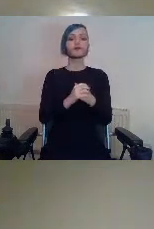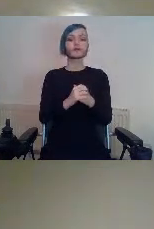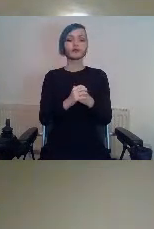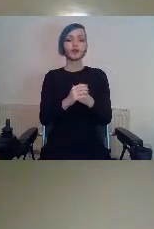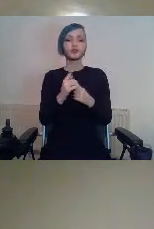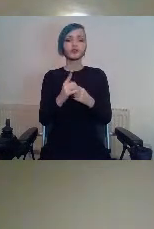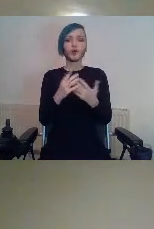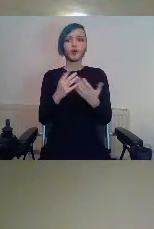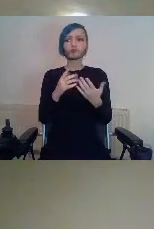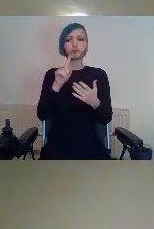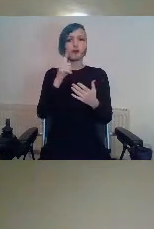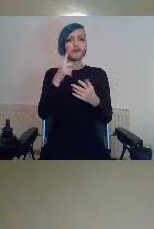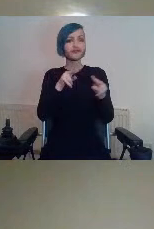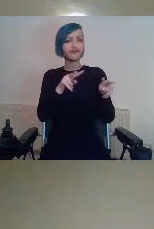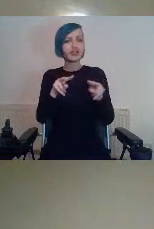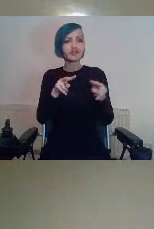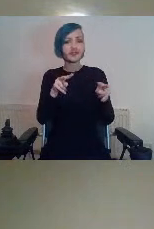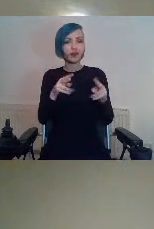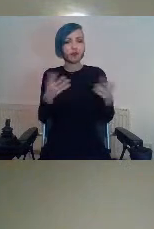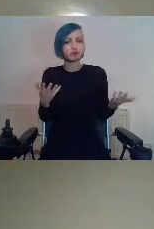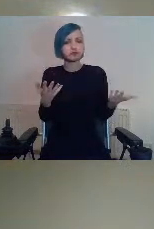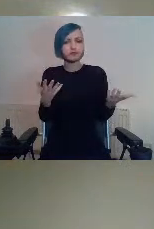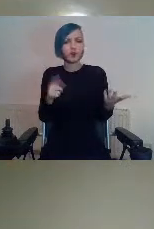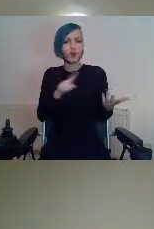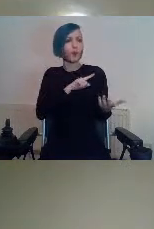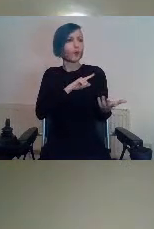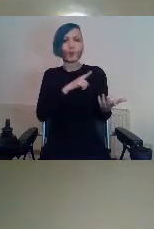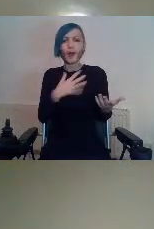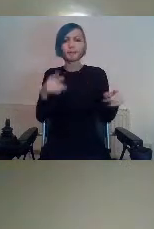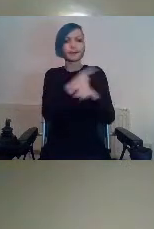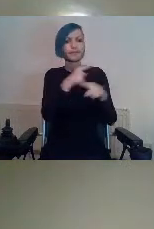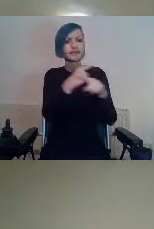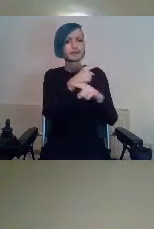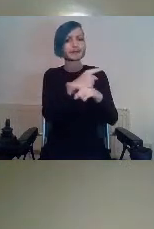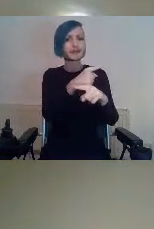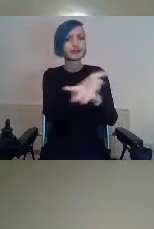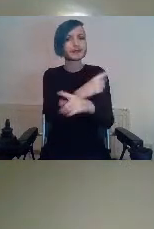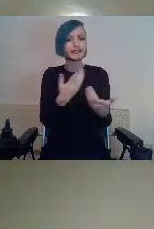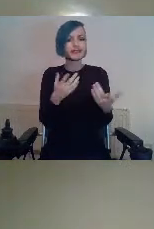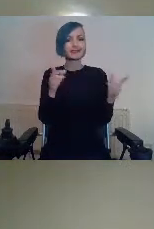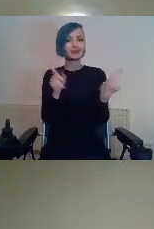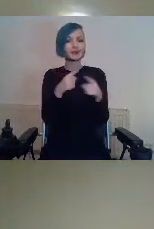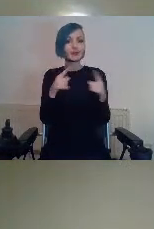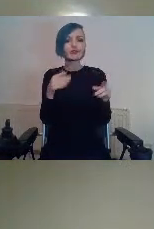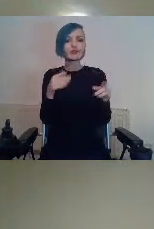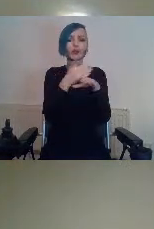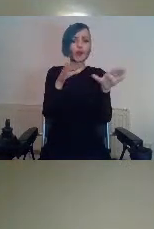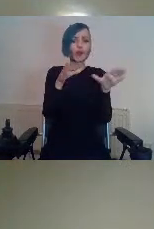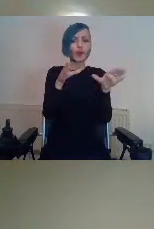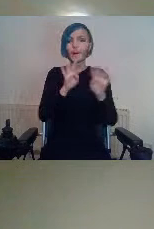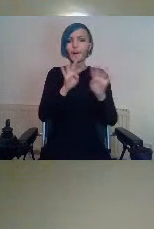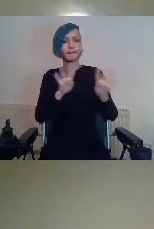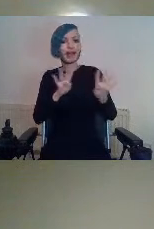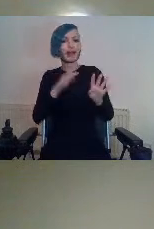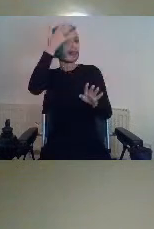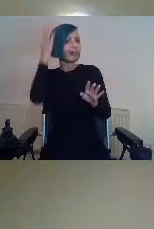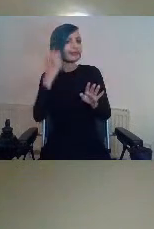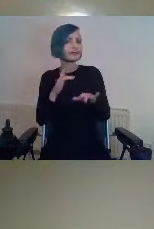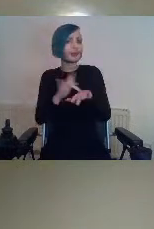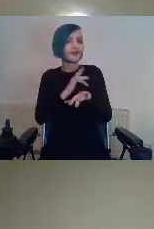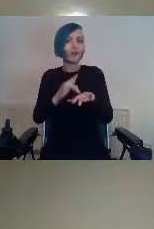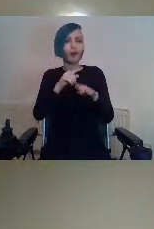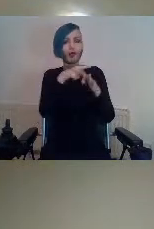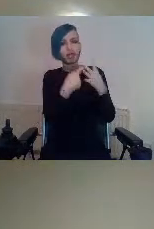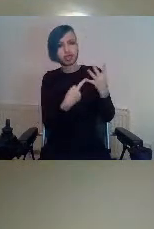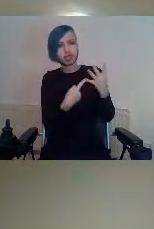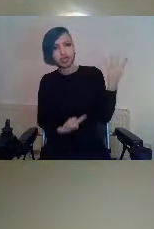of excellent and amazing music and drag performance and workshops and panel discussions and much, much more. And I